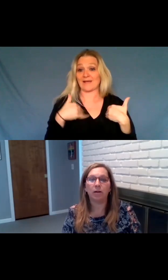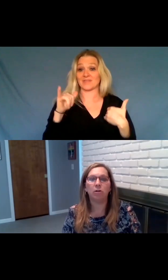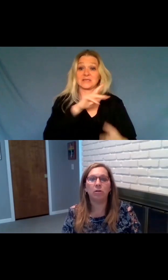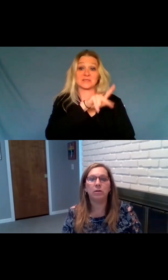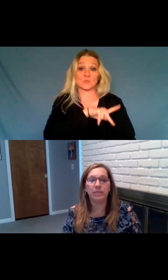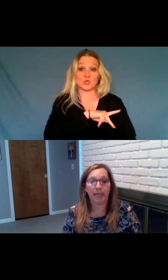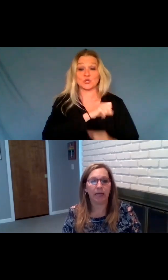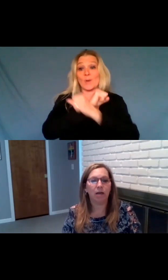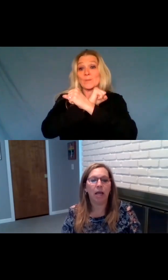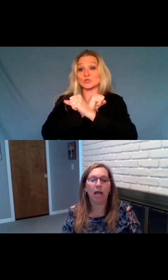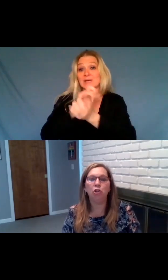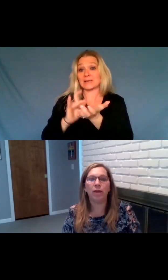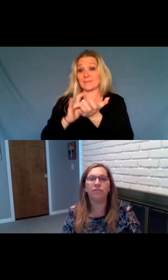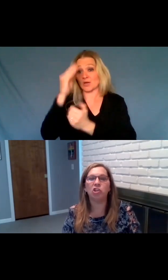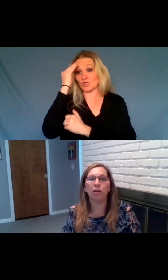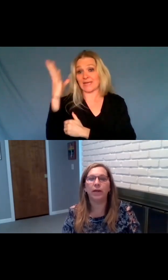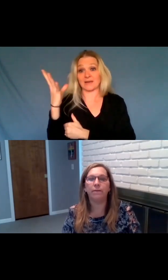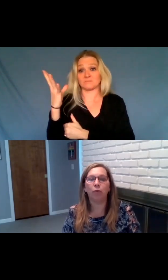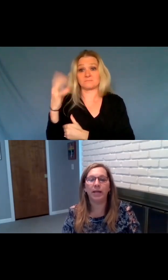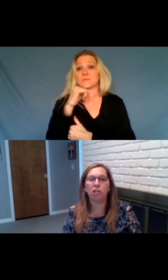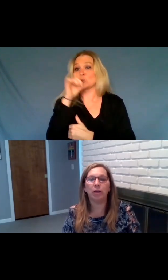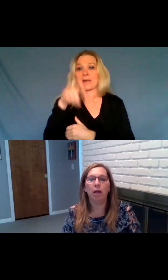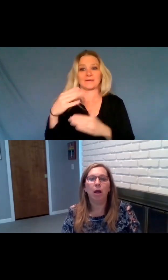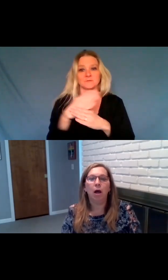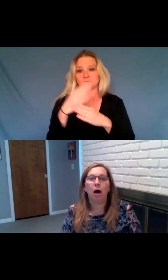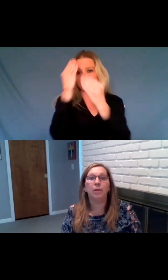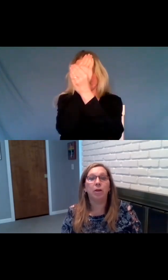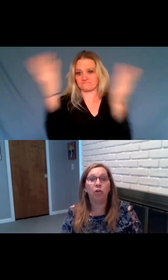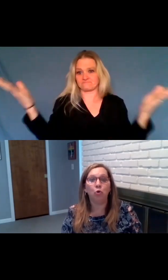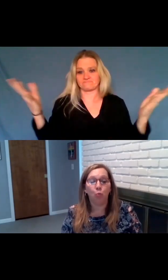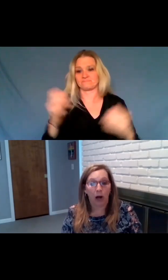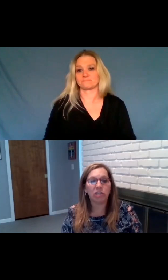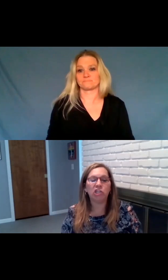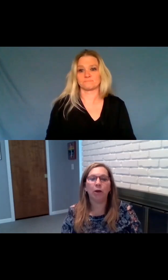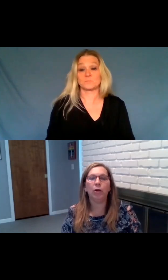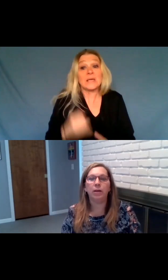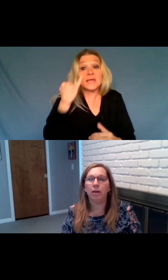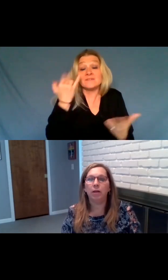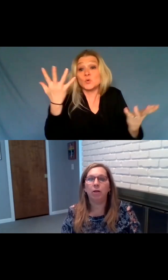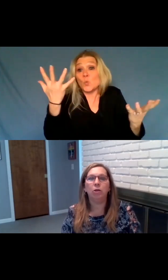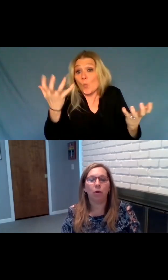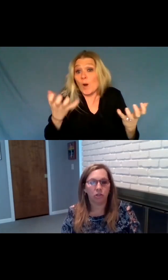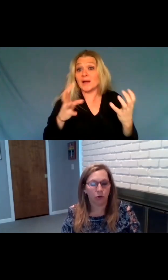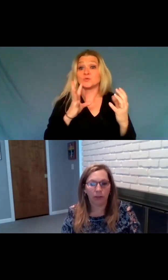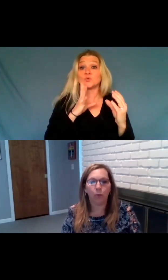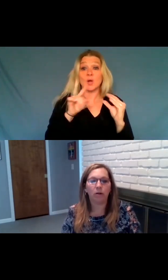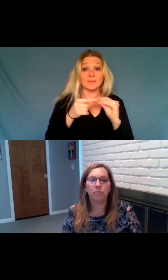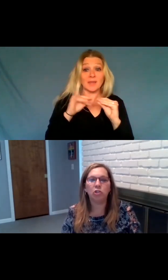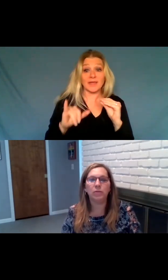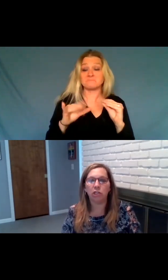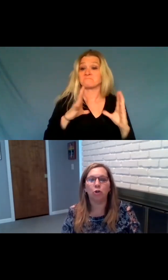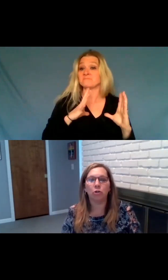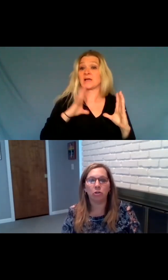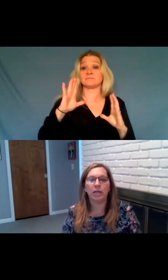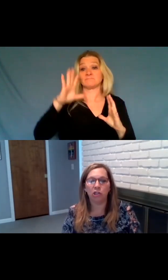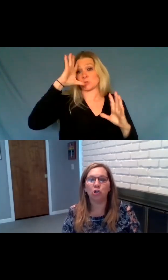protected medical data, and you don't have to share that information. If you want to share it, you are certainly welcome